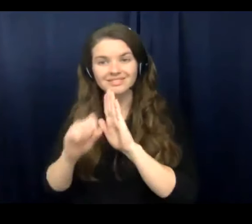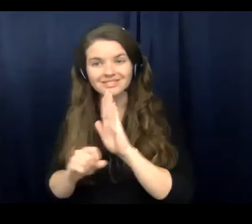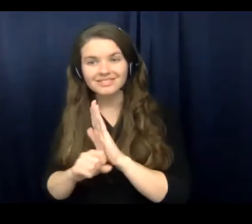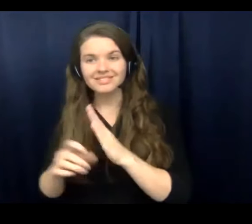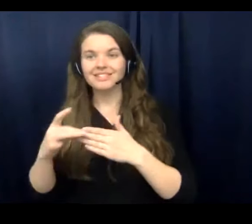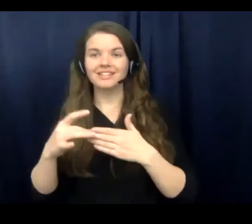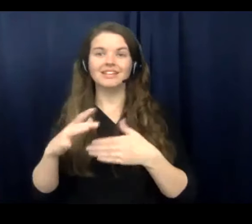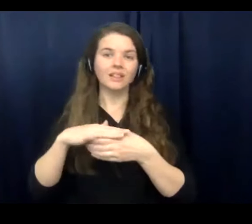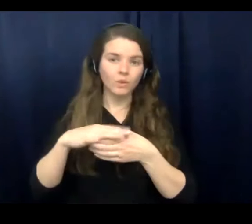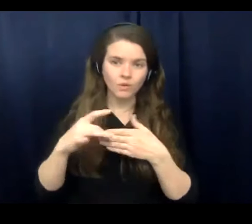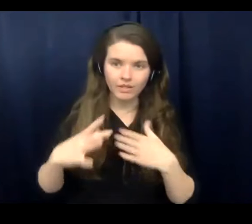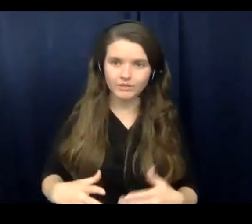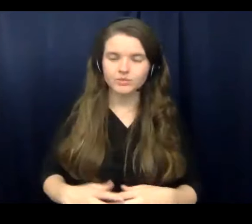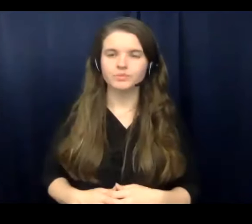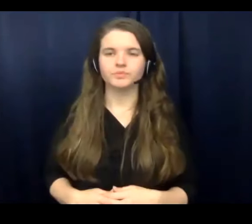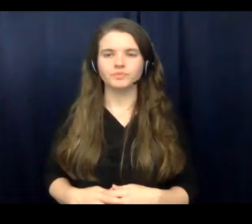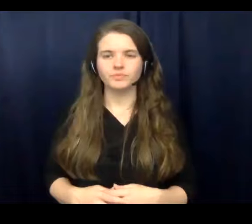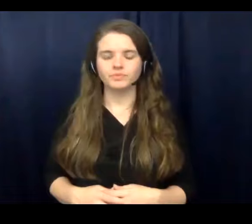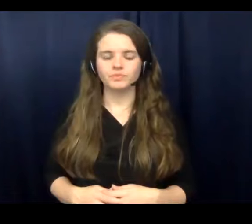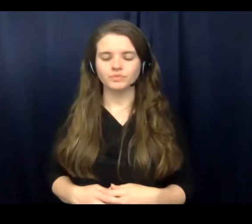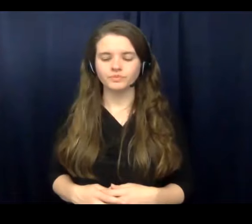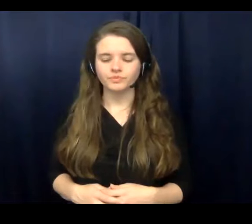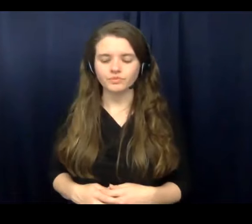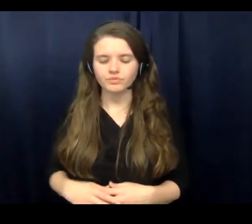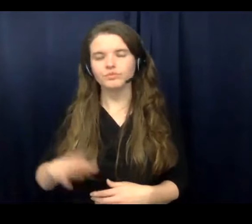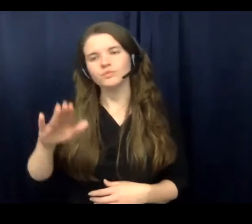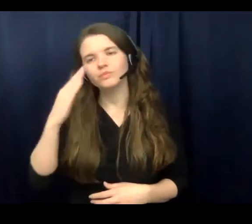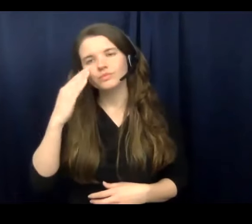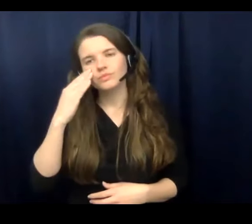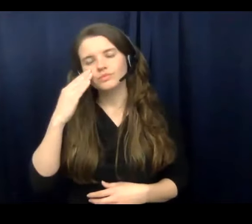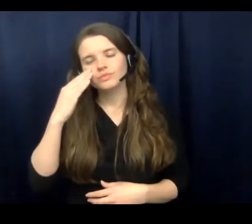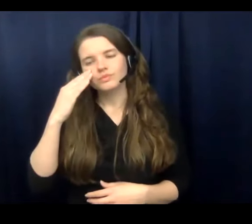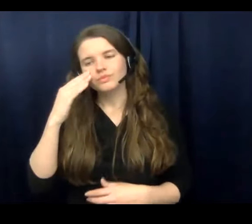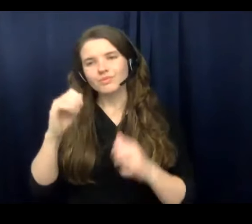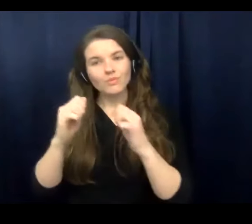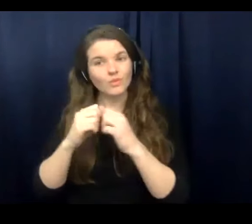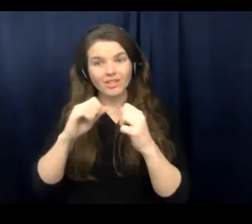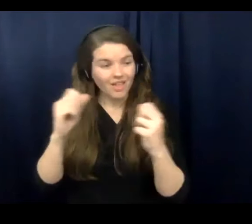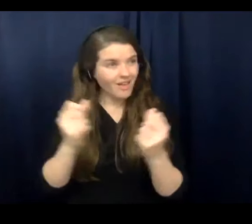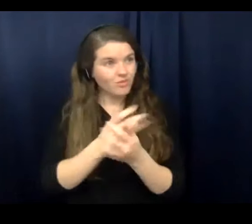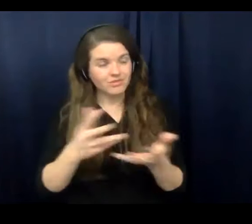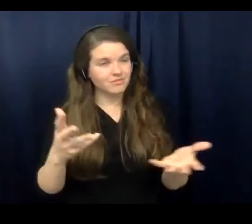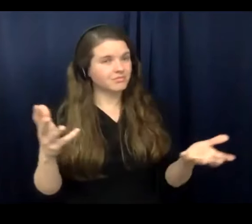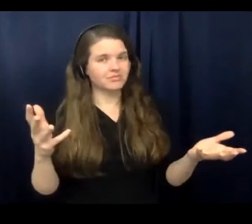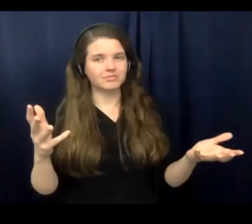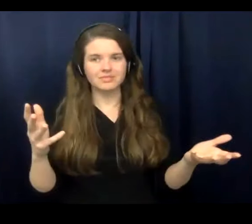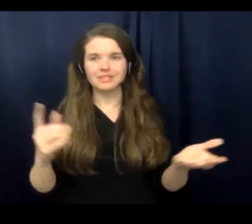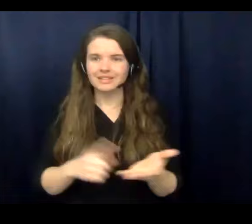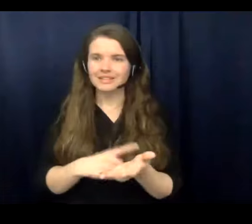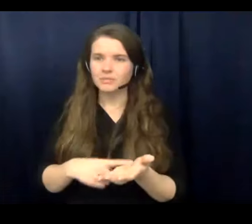local leaders. And, you know, well, with all this, you know, sometimes we can get a little